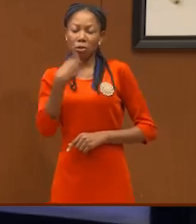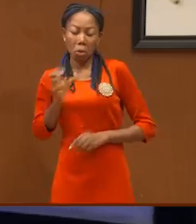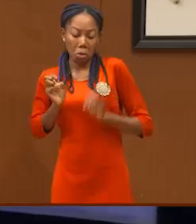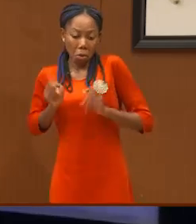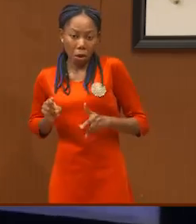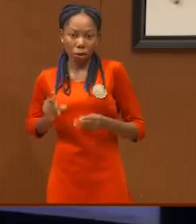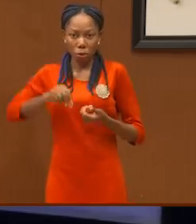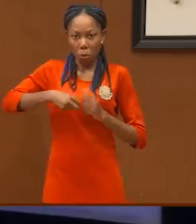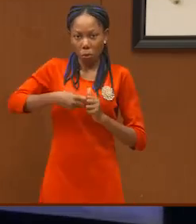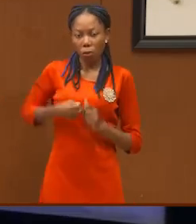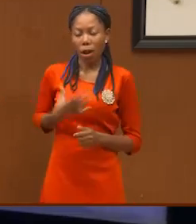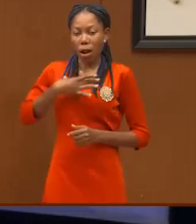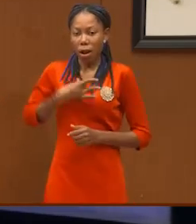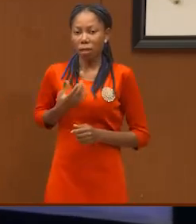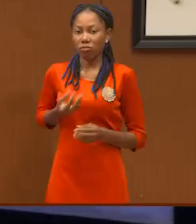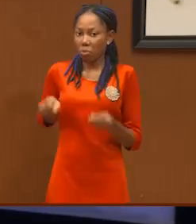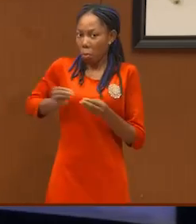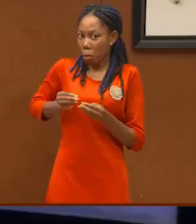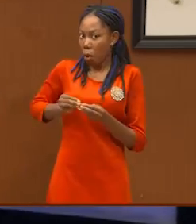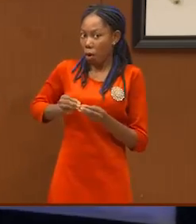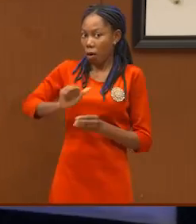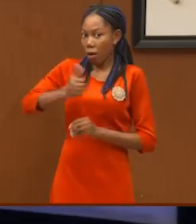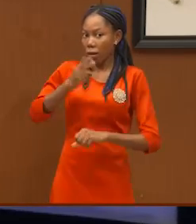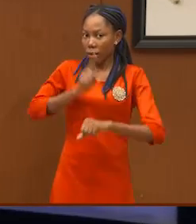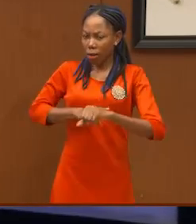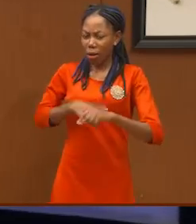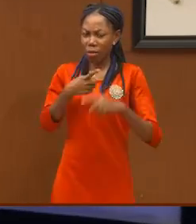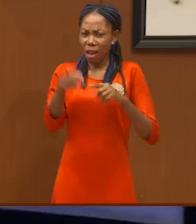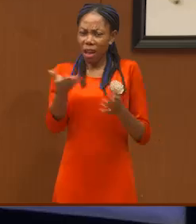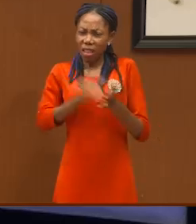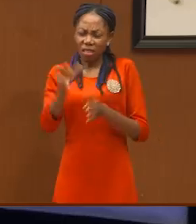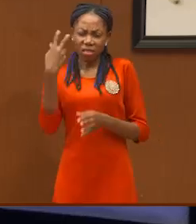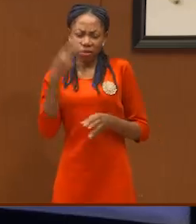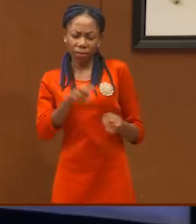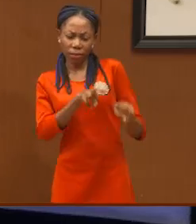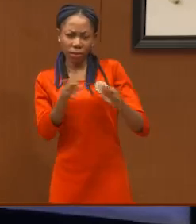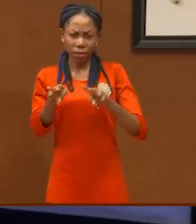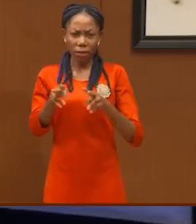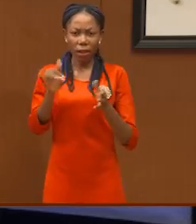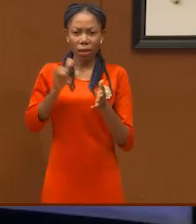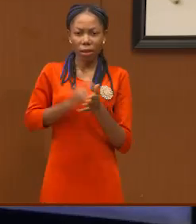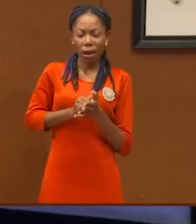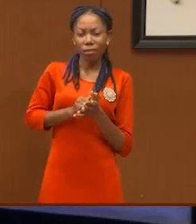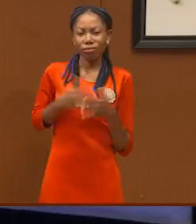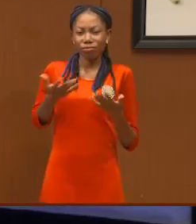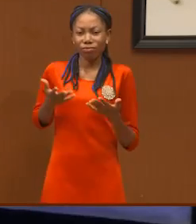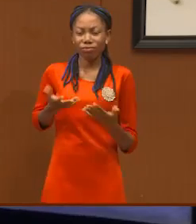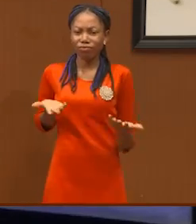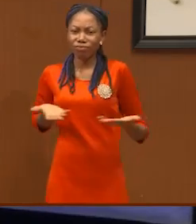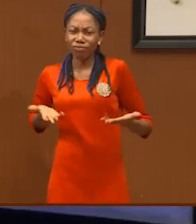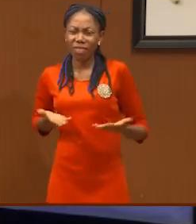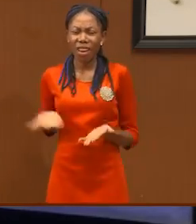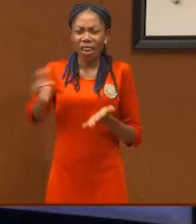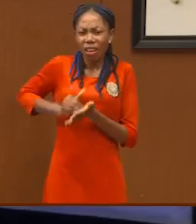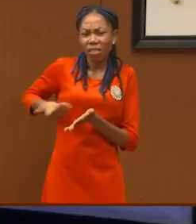some another chance. But when I noticed that this is